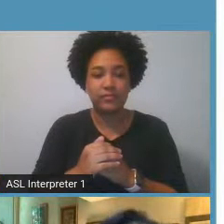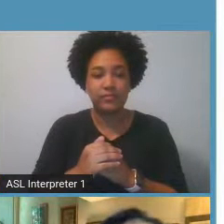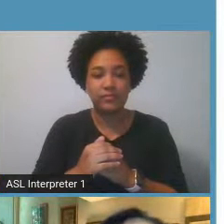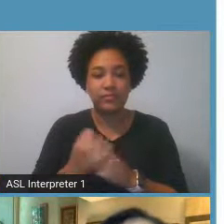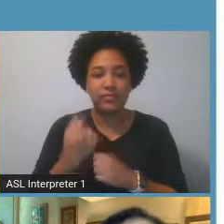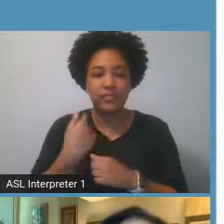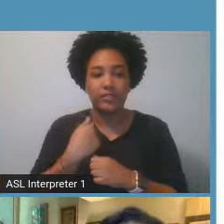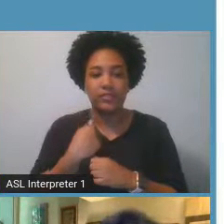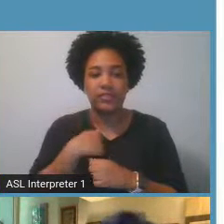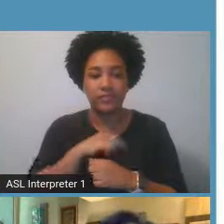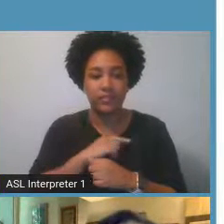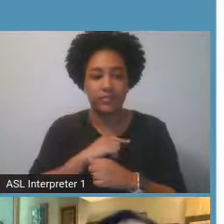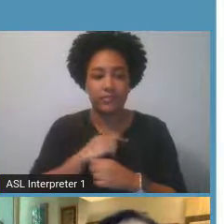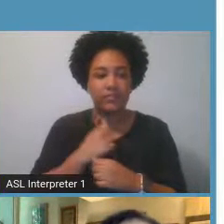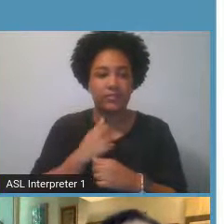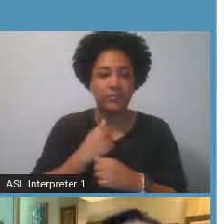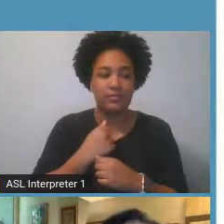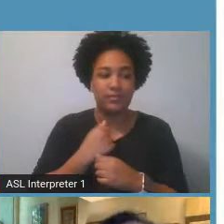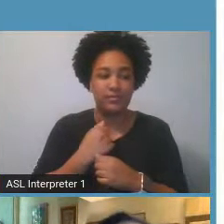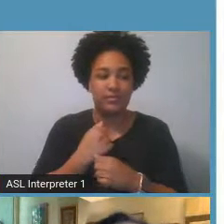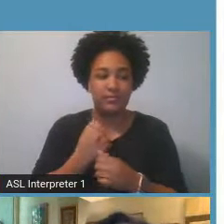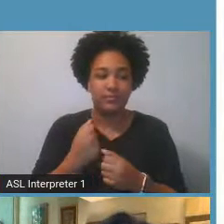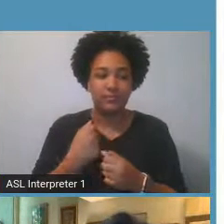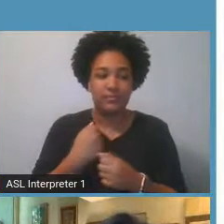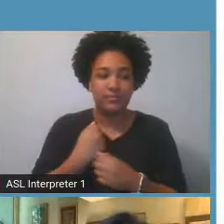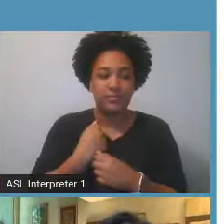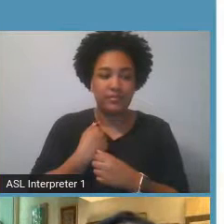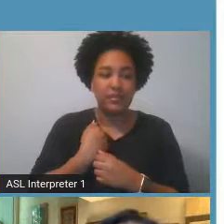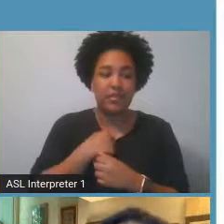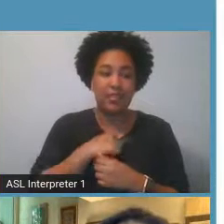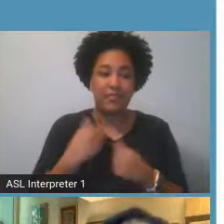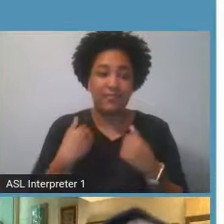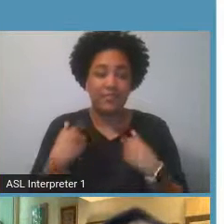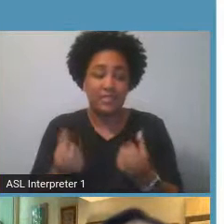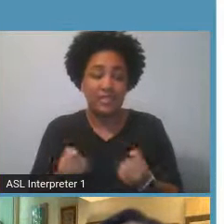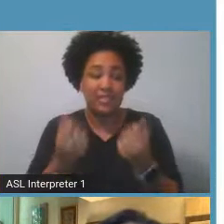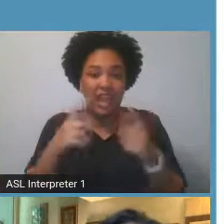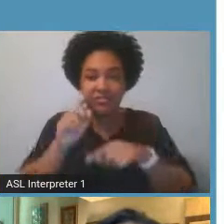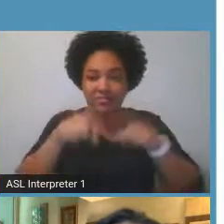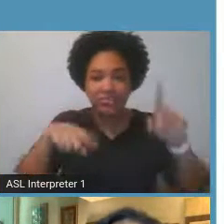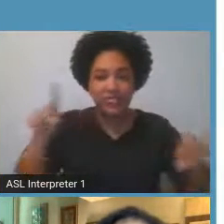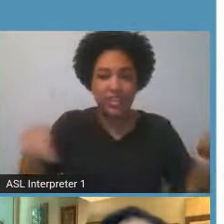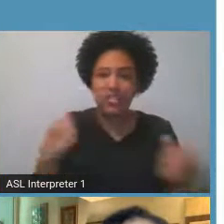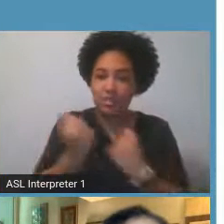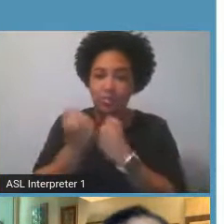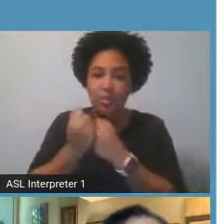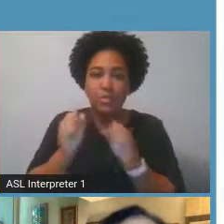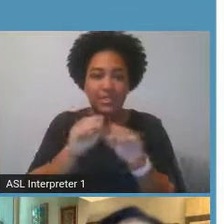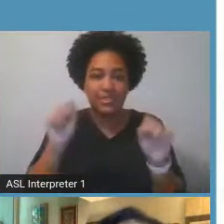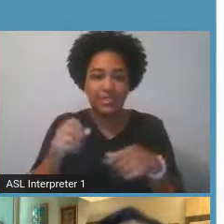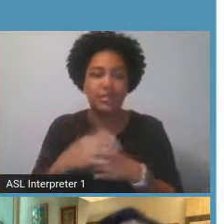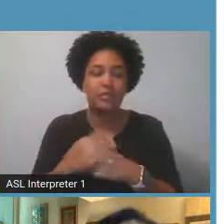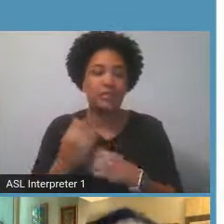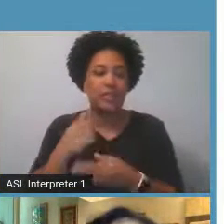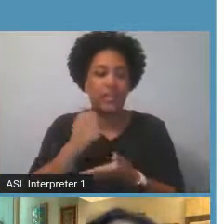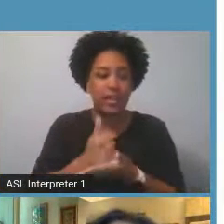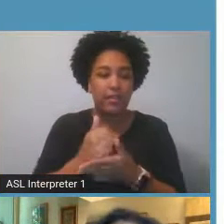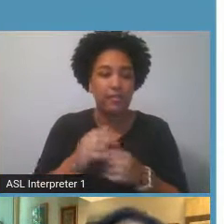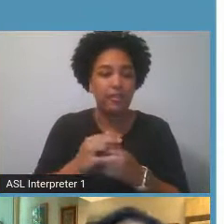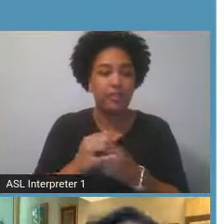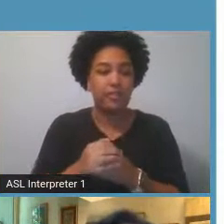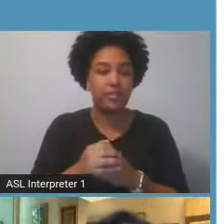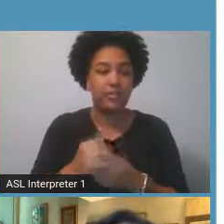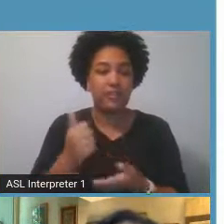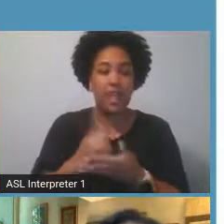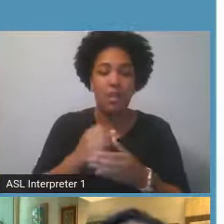help them inventory so they can have an assessment of exactly what do they have. And so if it's a church or an organization, we help them with